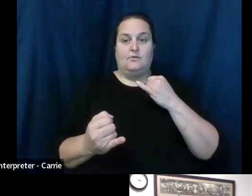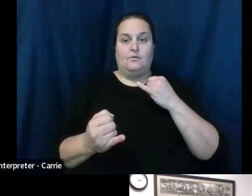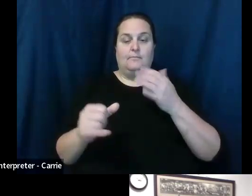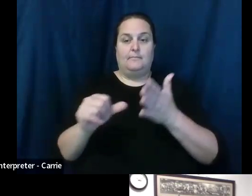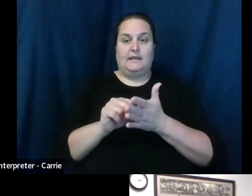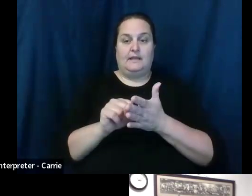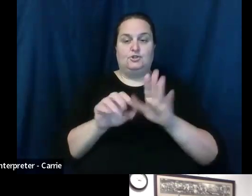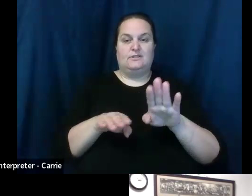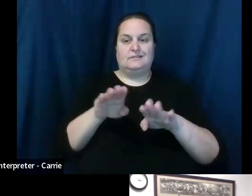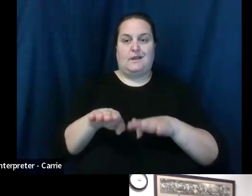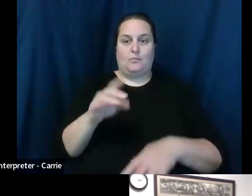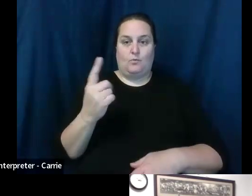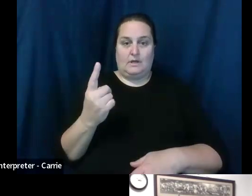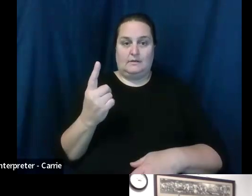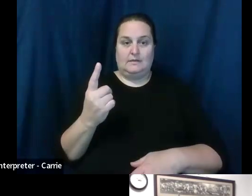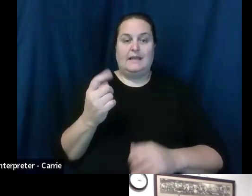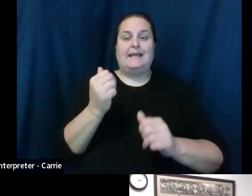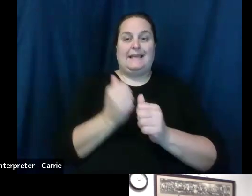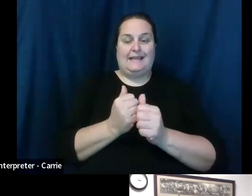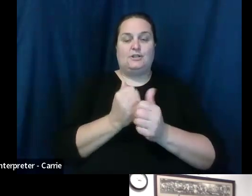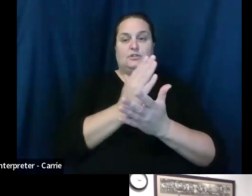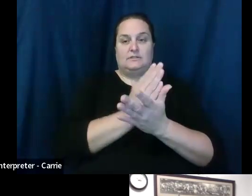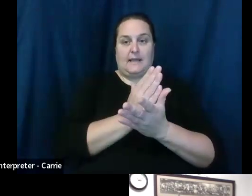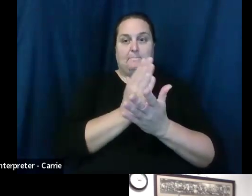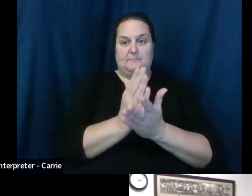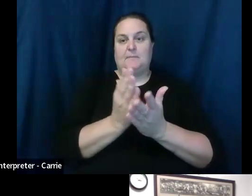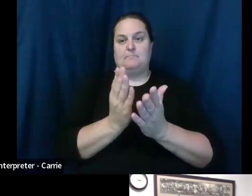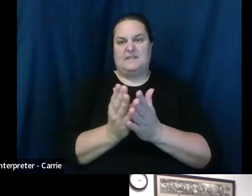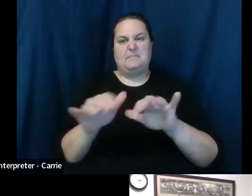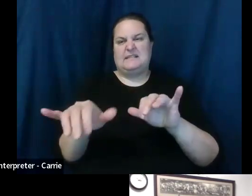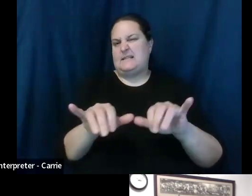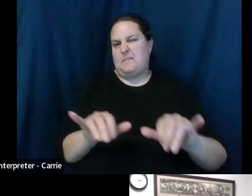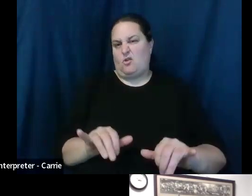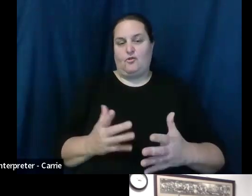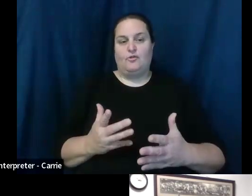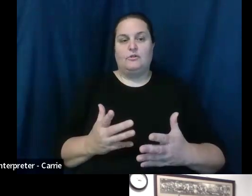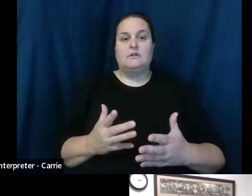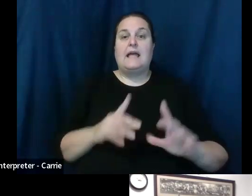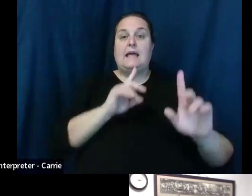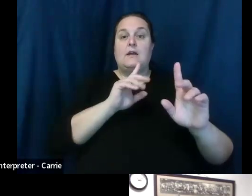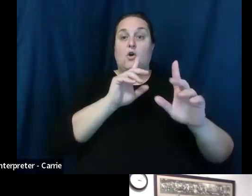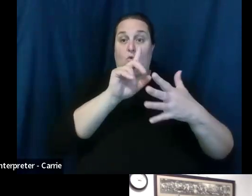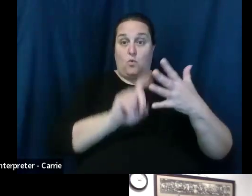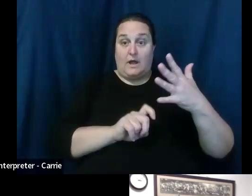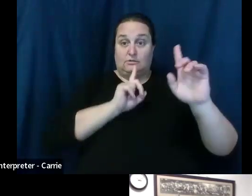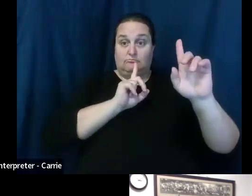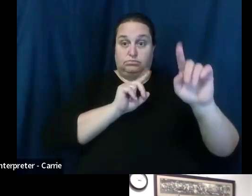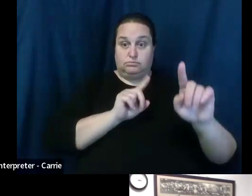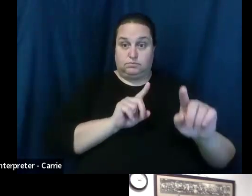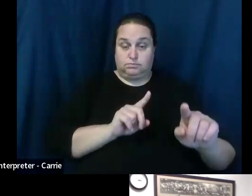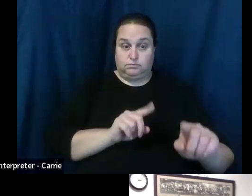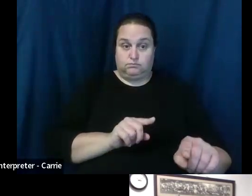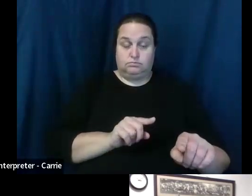So every step is going to have something like this. Once you've finished answering all the questions,